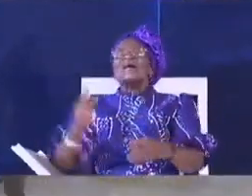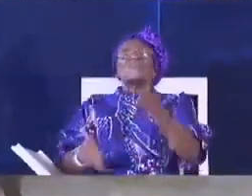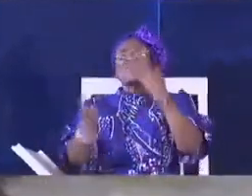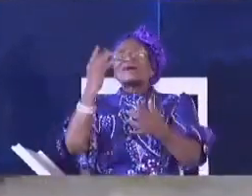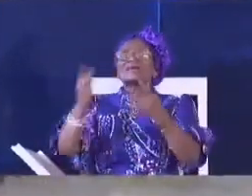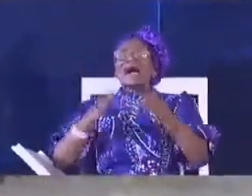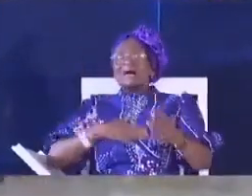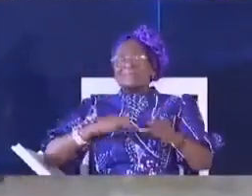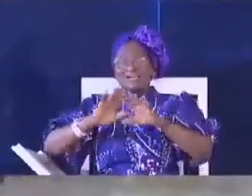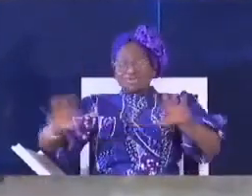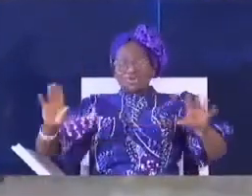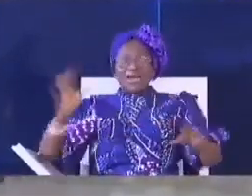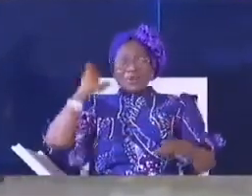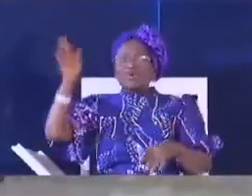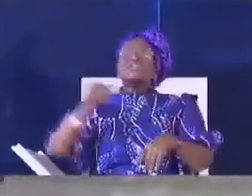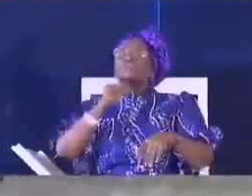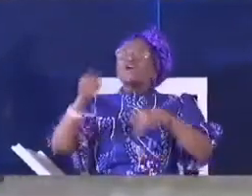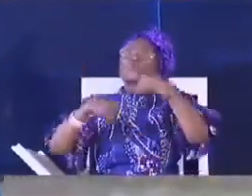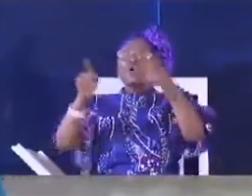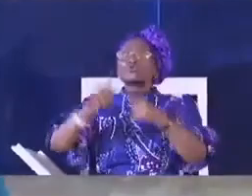My children will not go to hell.